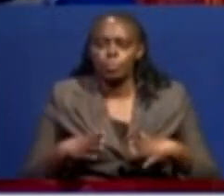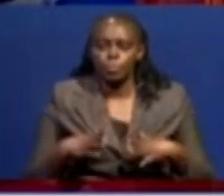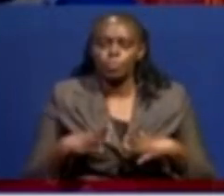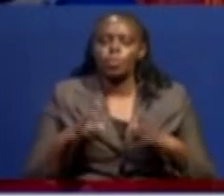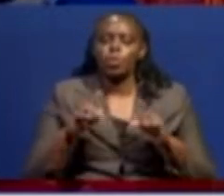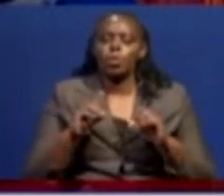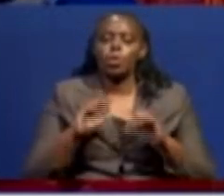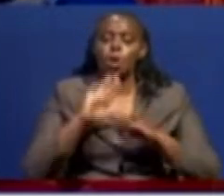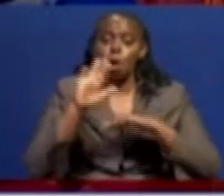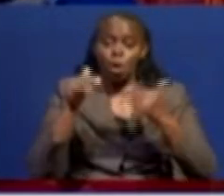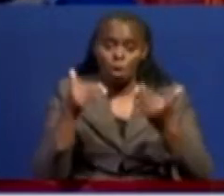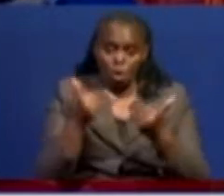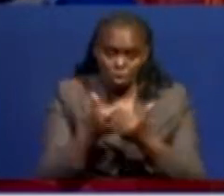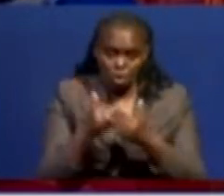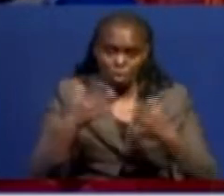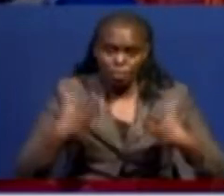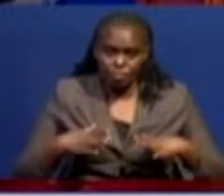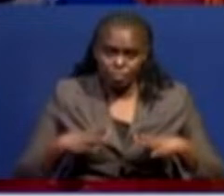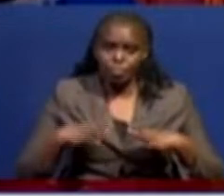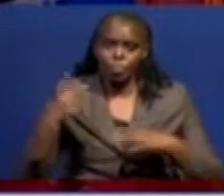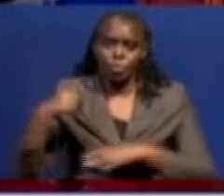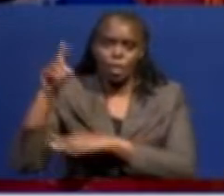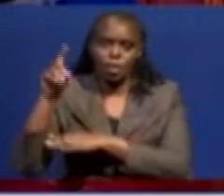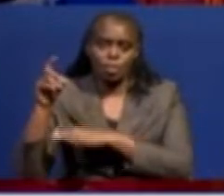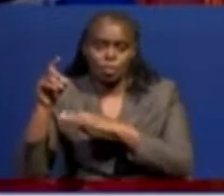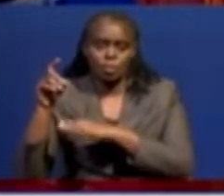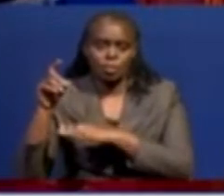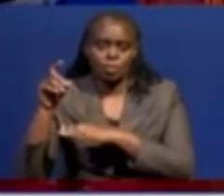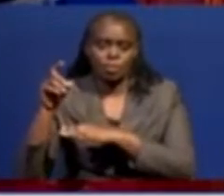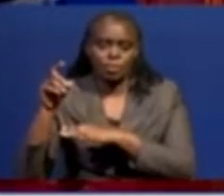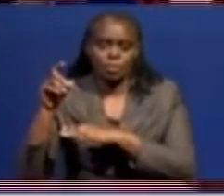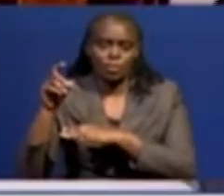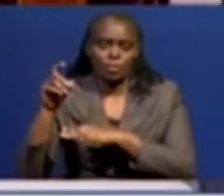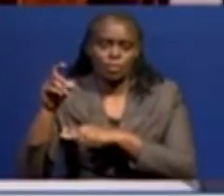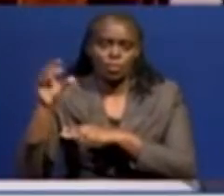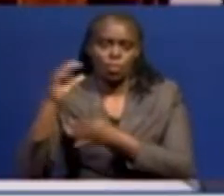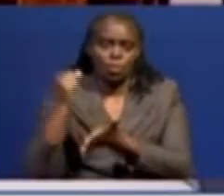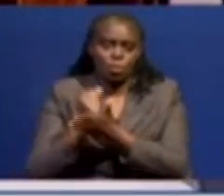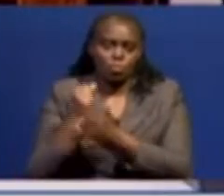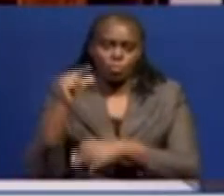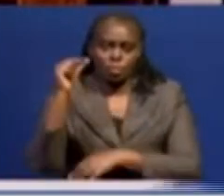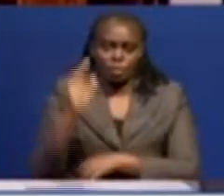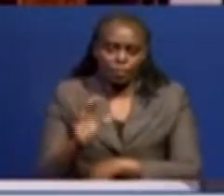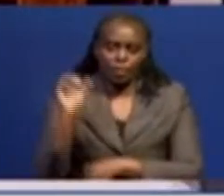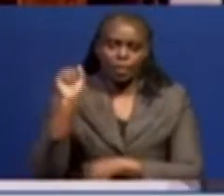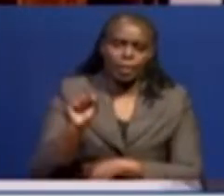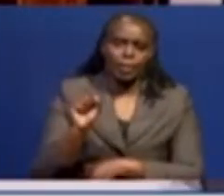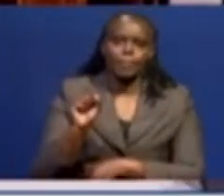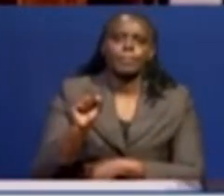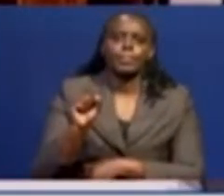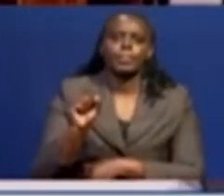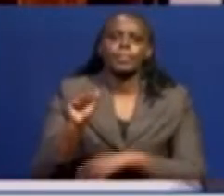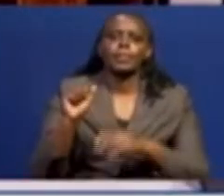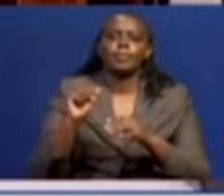of them? Yes. All of them in the executive office of the governor, correct? Yes.